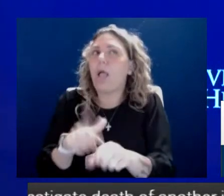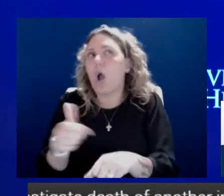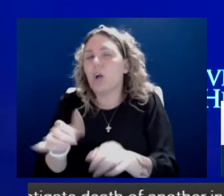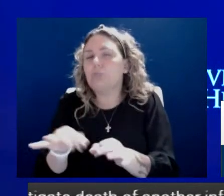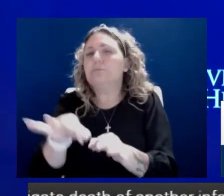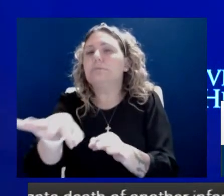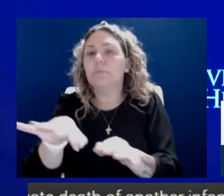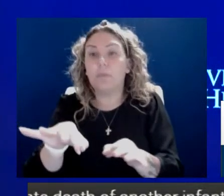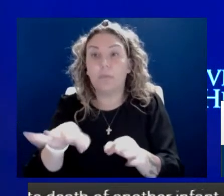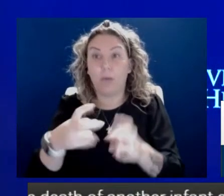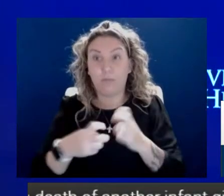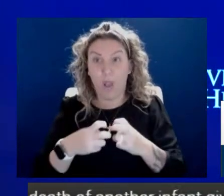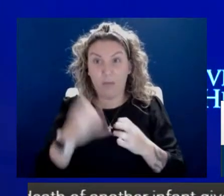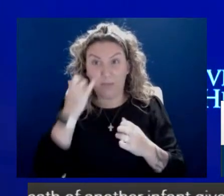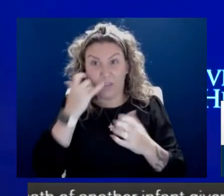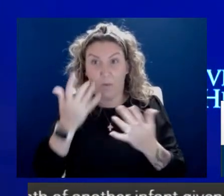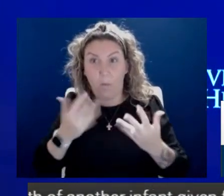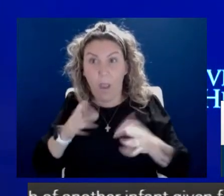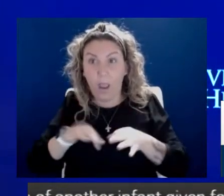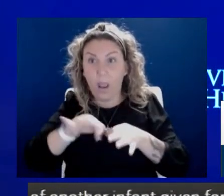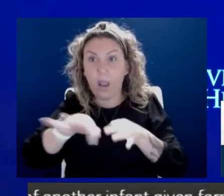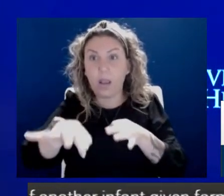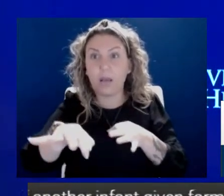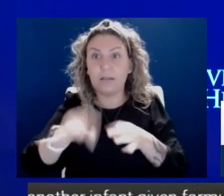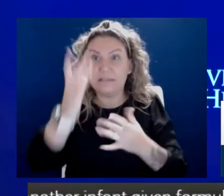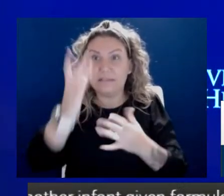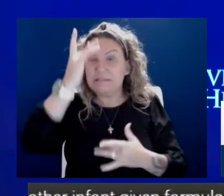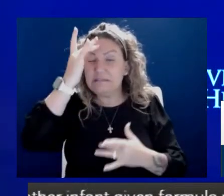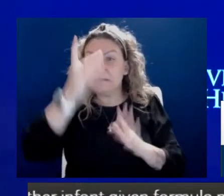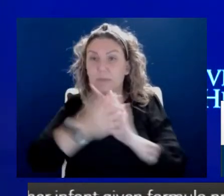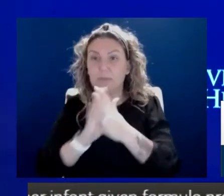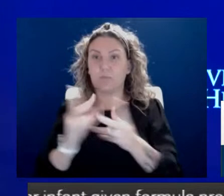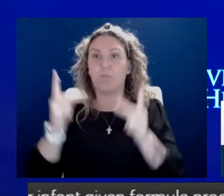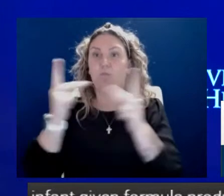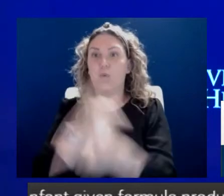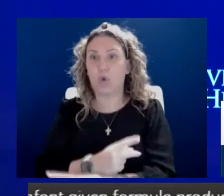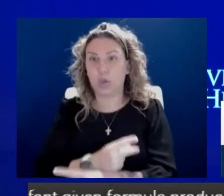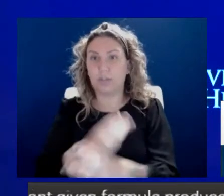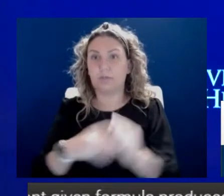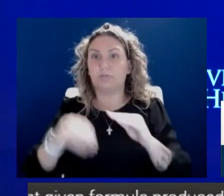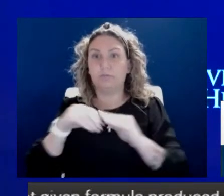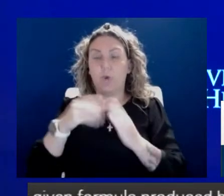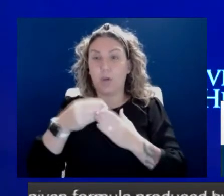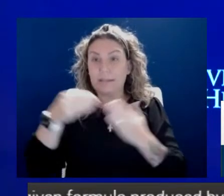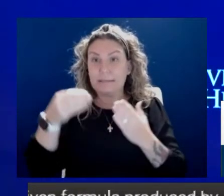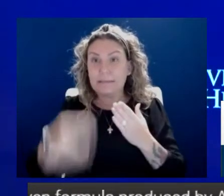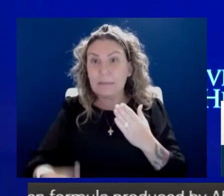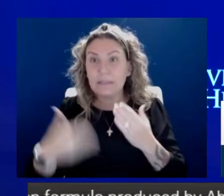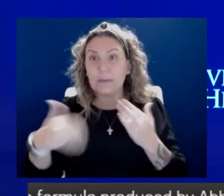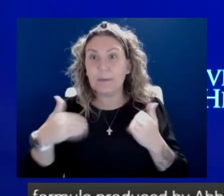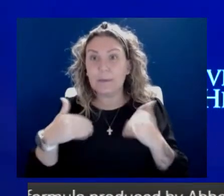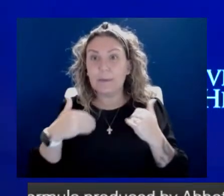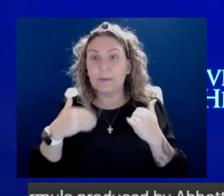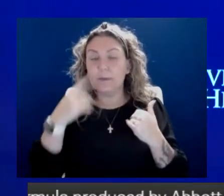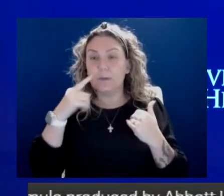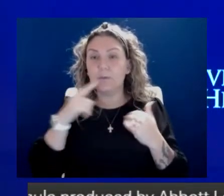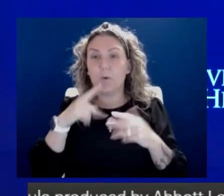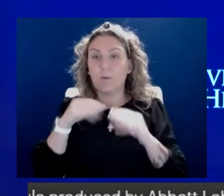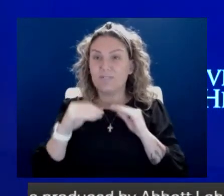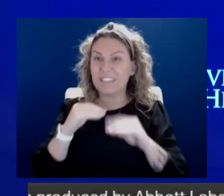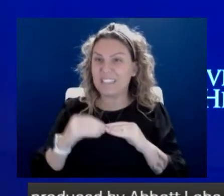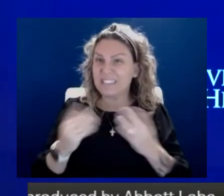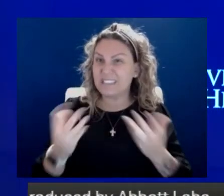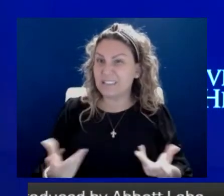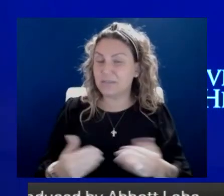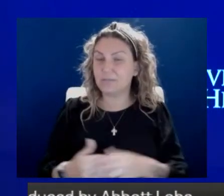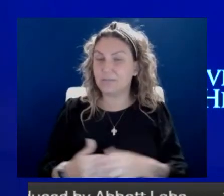longer, sometimes the disease gets even worse and it gets more expensive to fix. And so, in